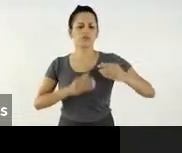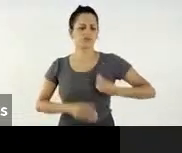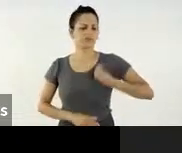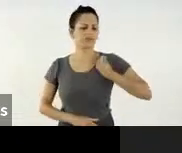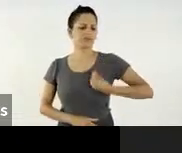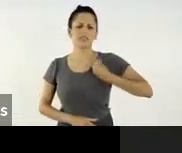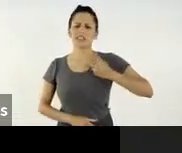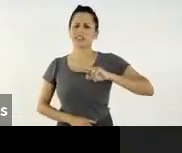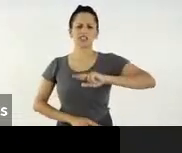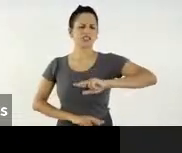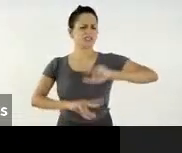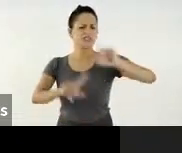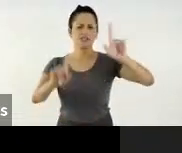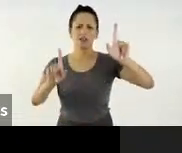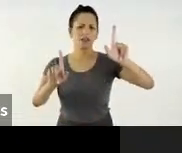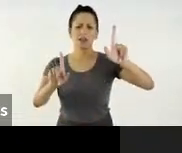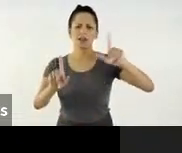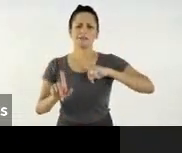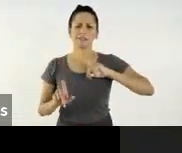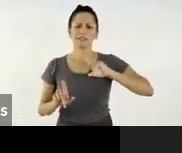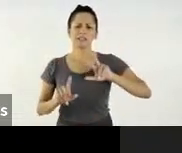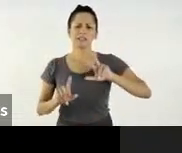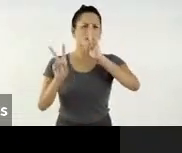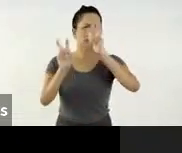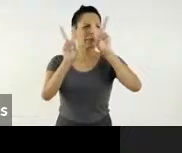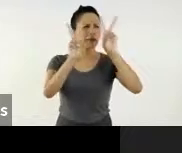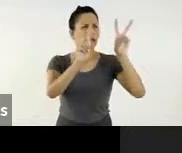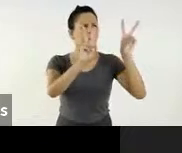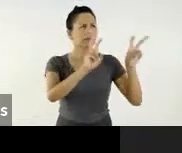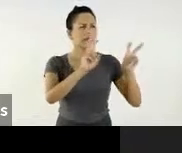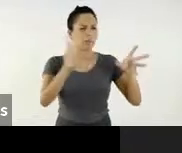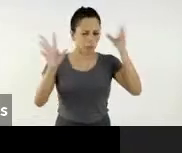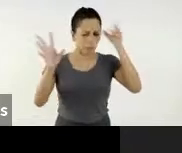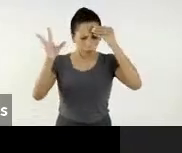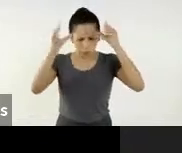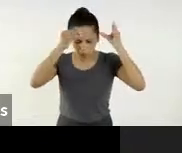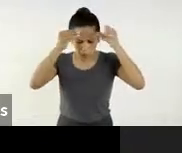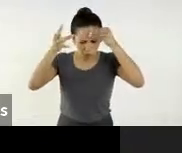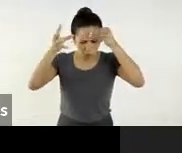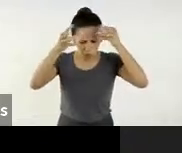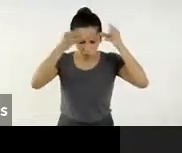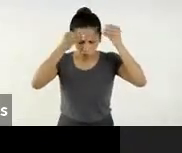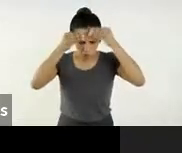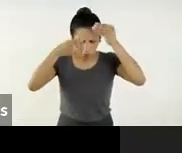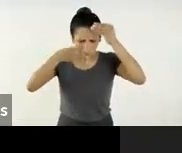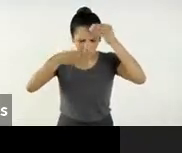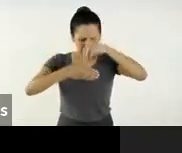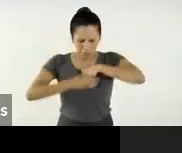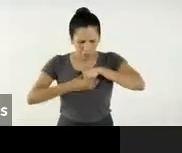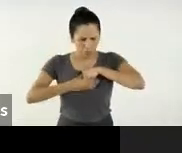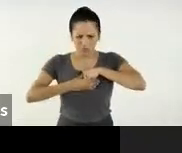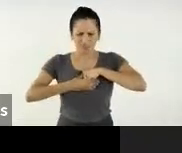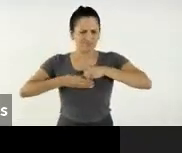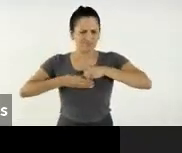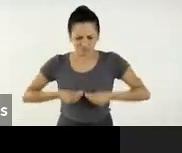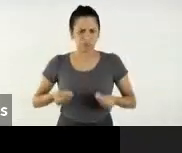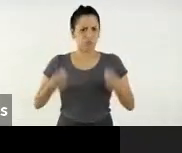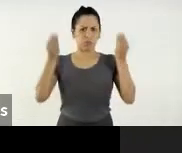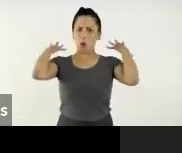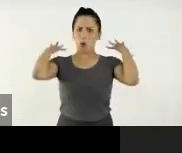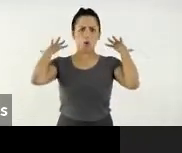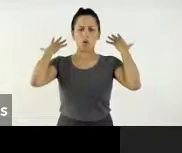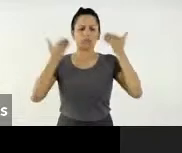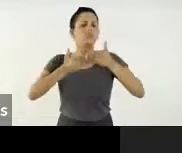inside of, reinventing what it means and looks like to exist as a body and its soul on the